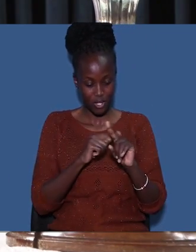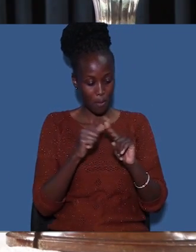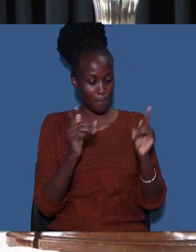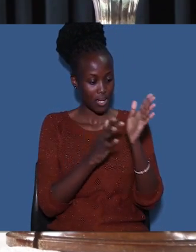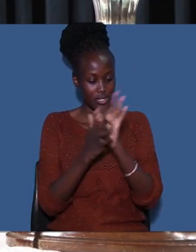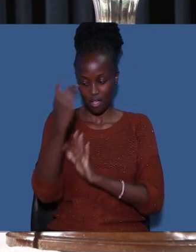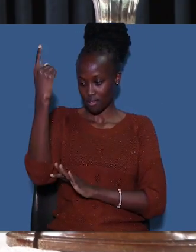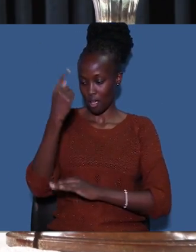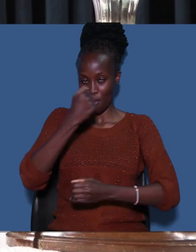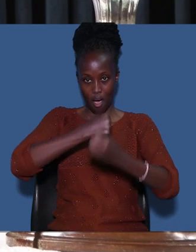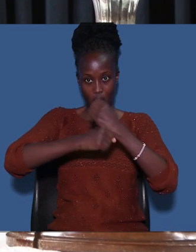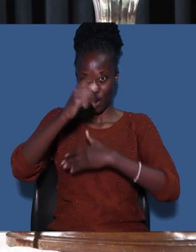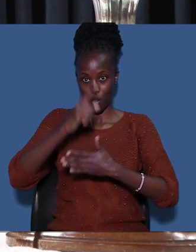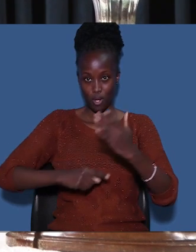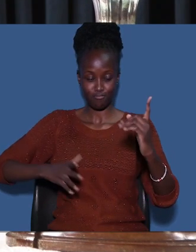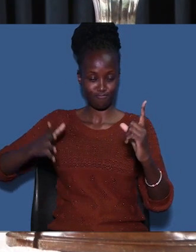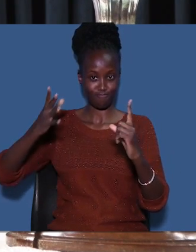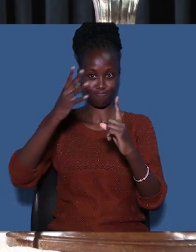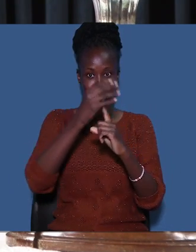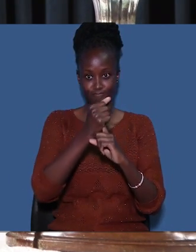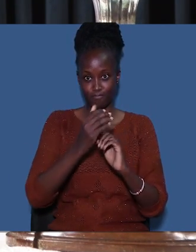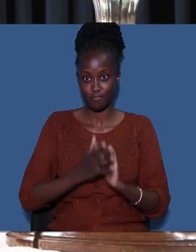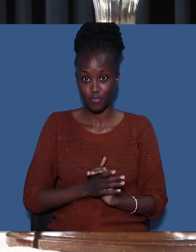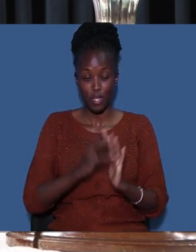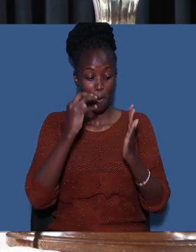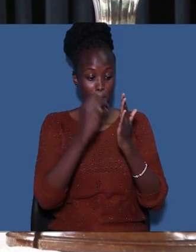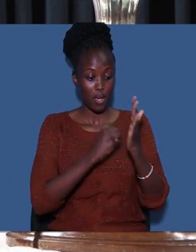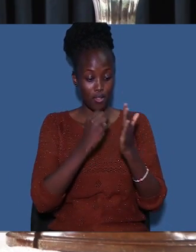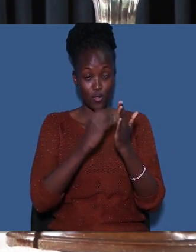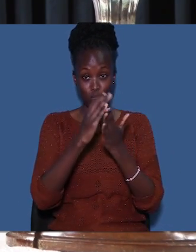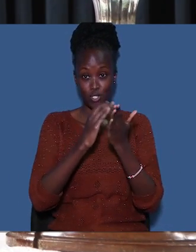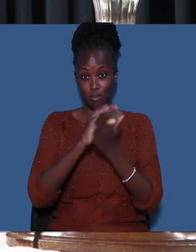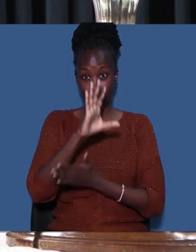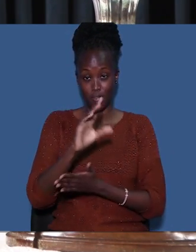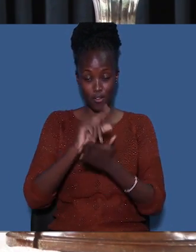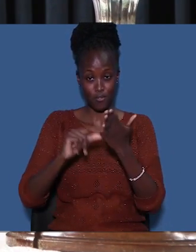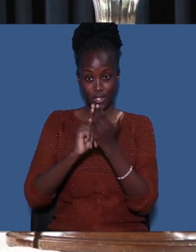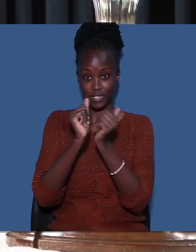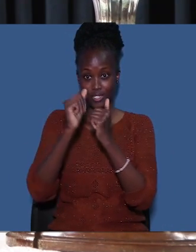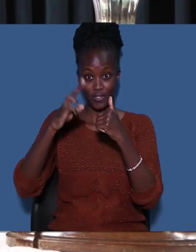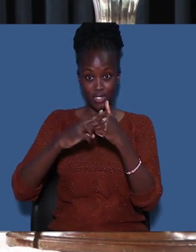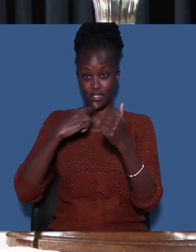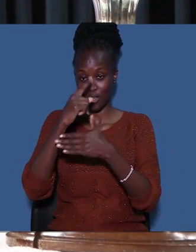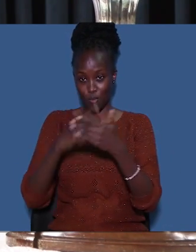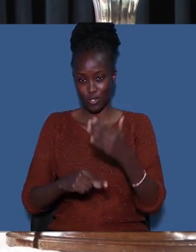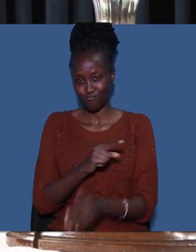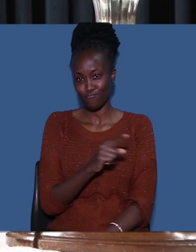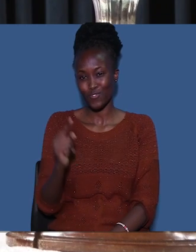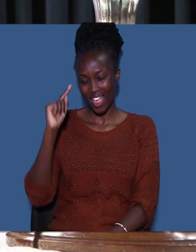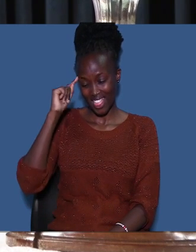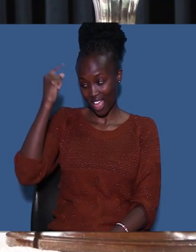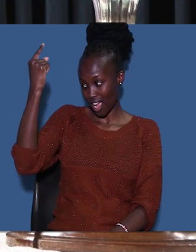our own good. Matthew chapter 5, verses 17 says, "That do not think that I have come to abolish the law or the